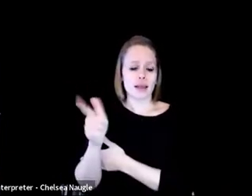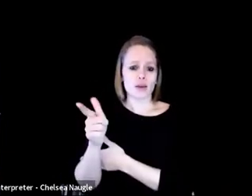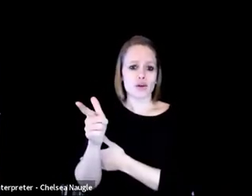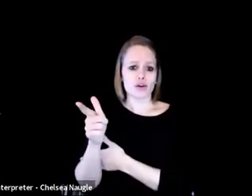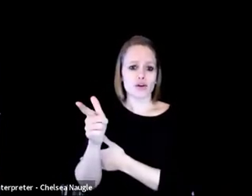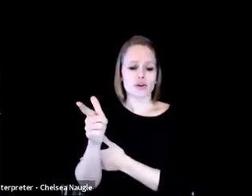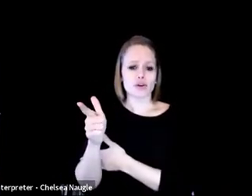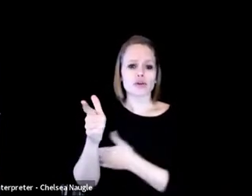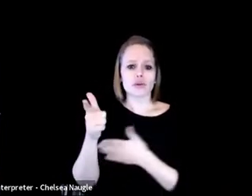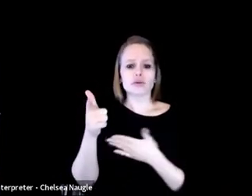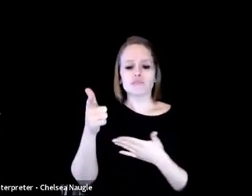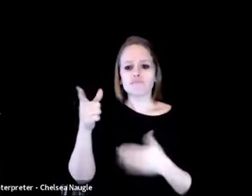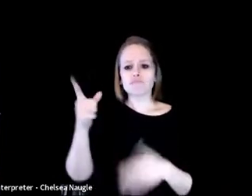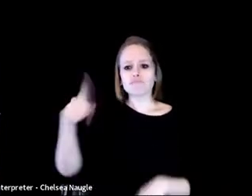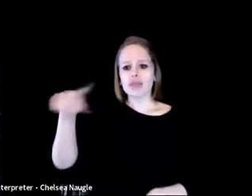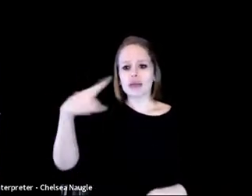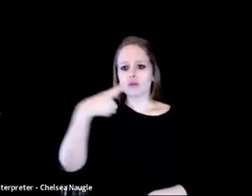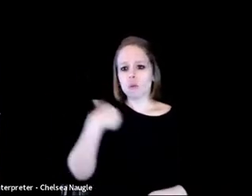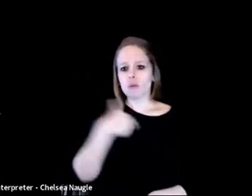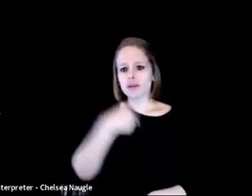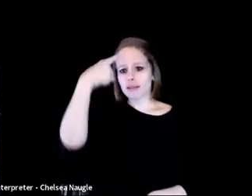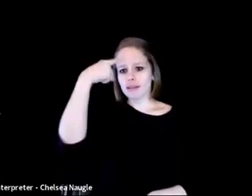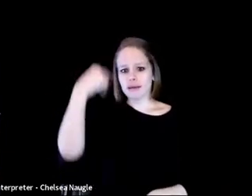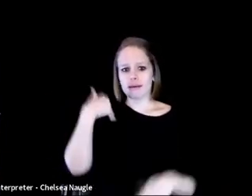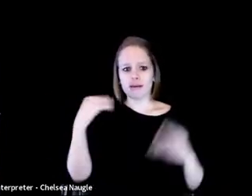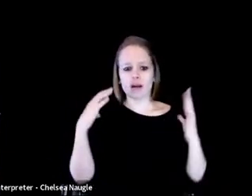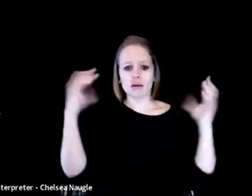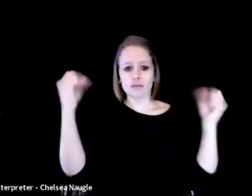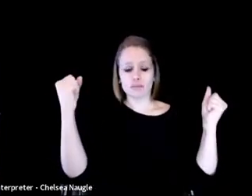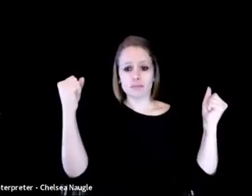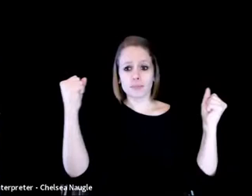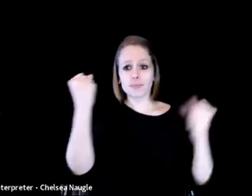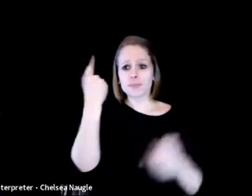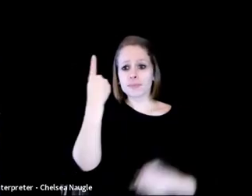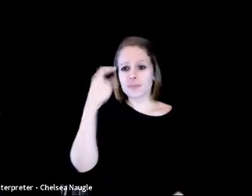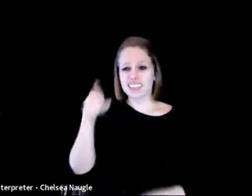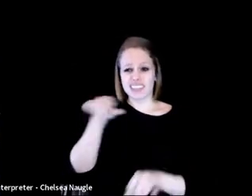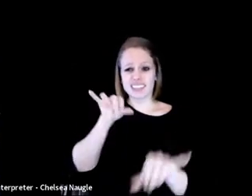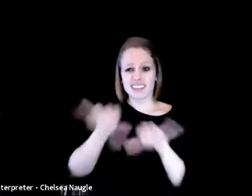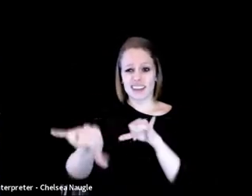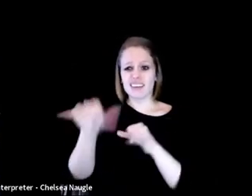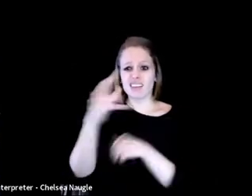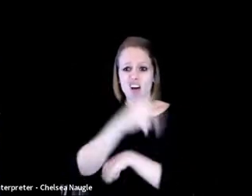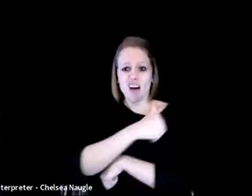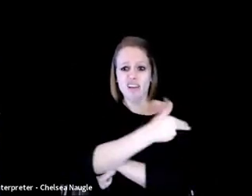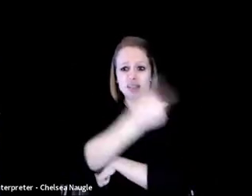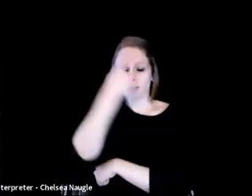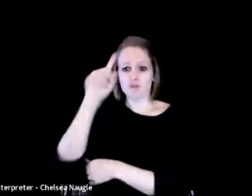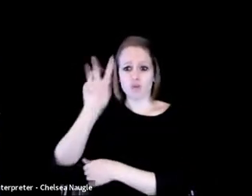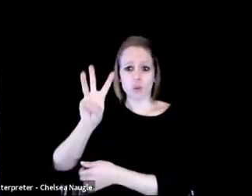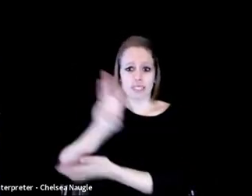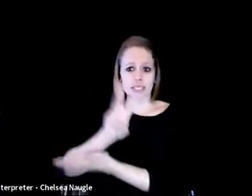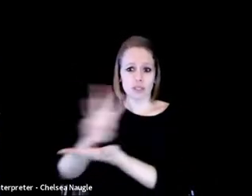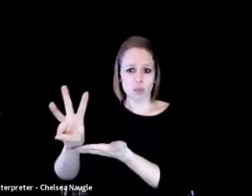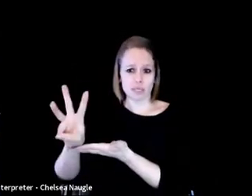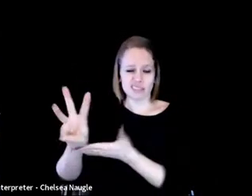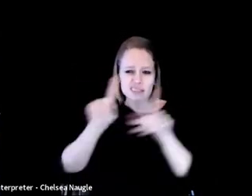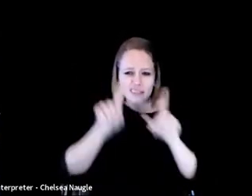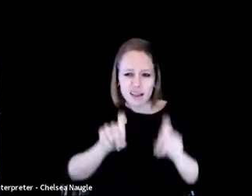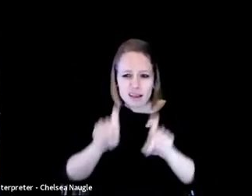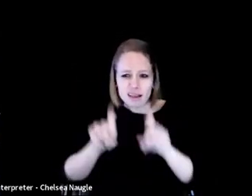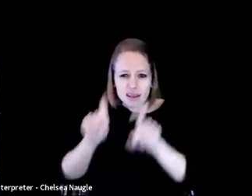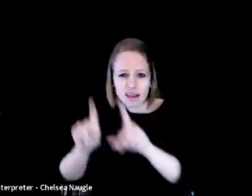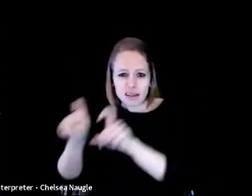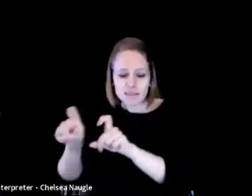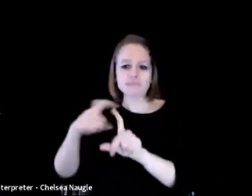we think he has Char syndrome. He was in the hospital for 6 weeks. And they did the testing, so it came